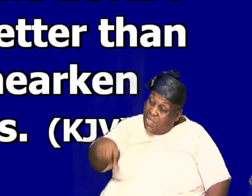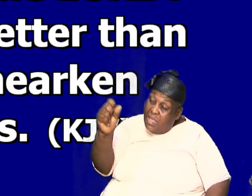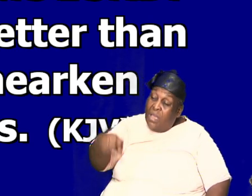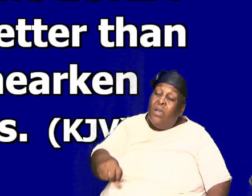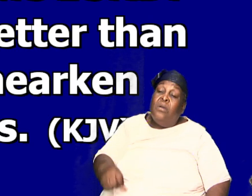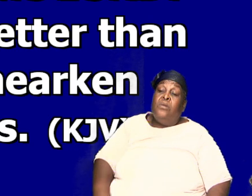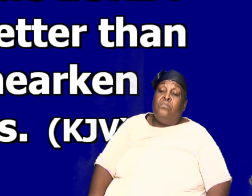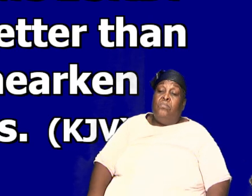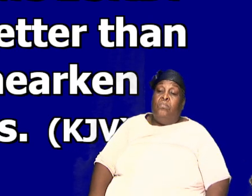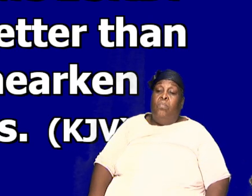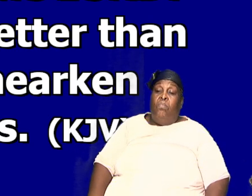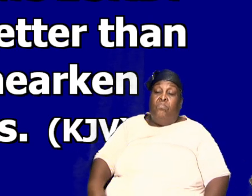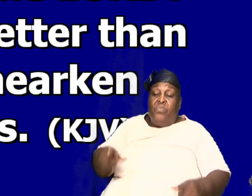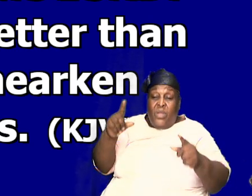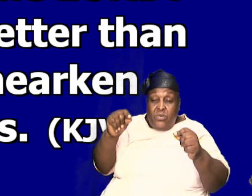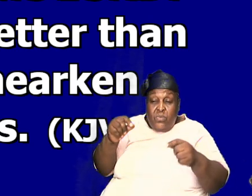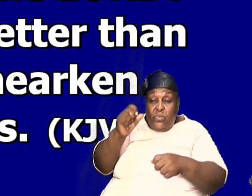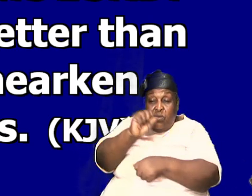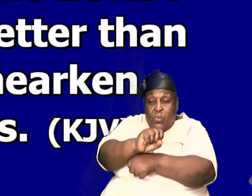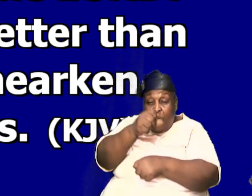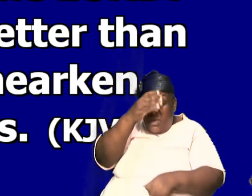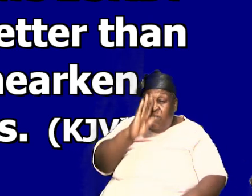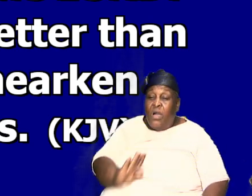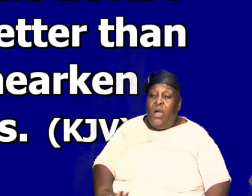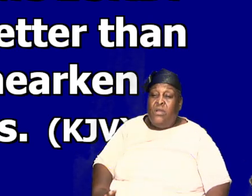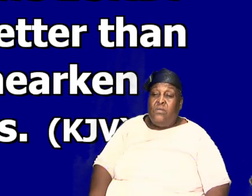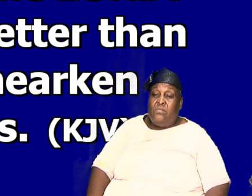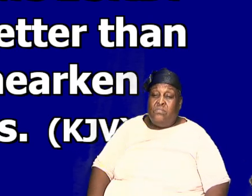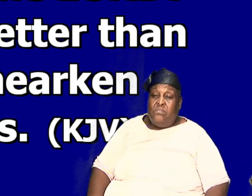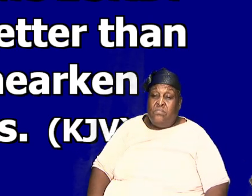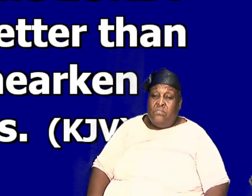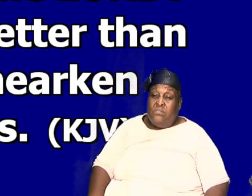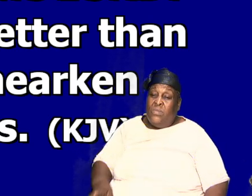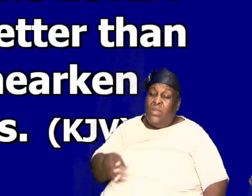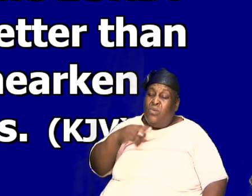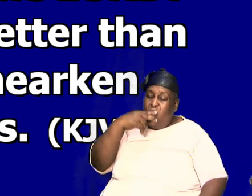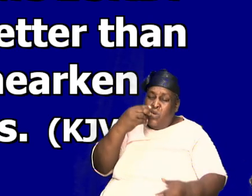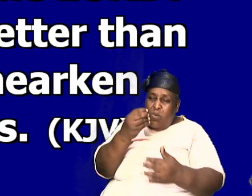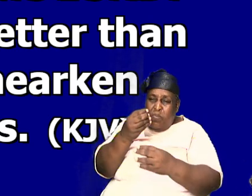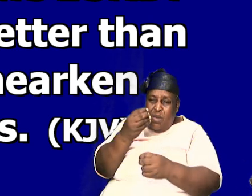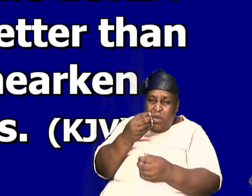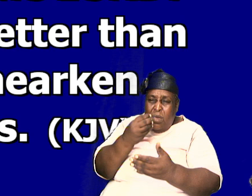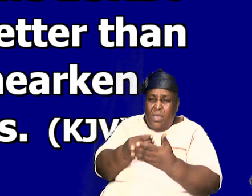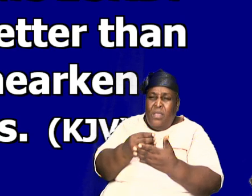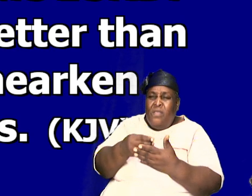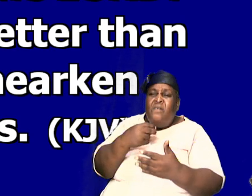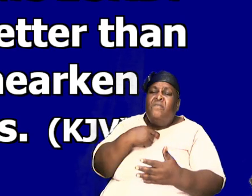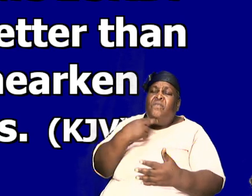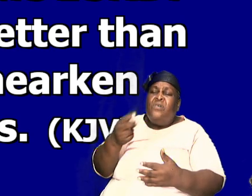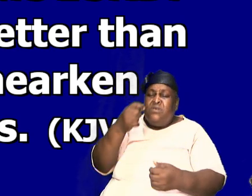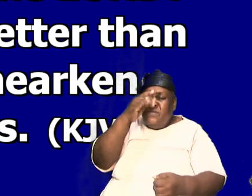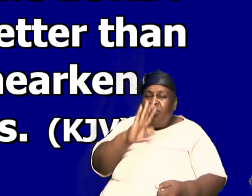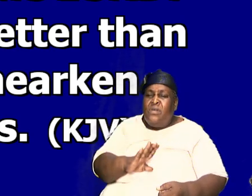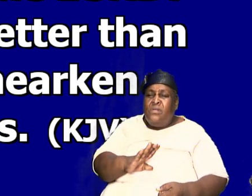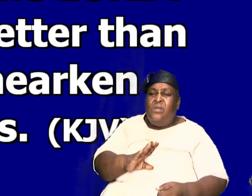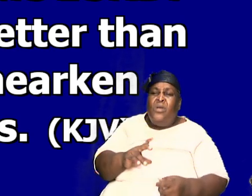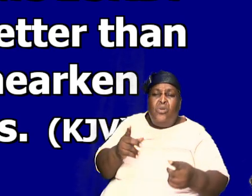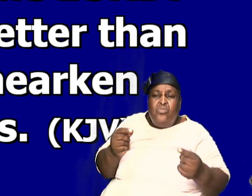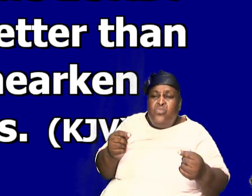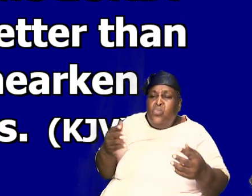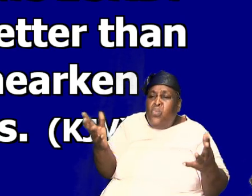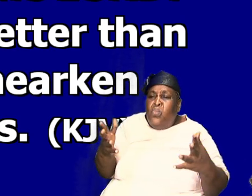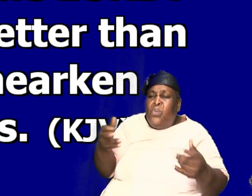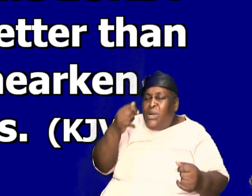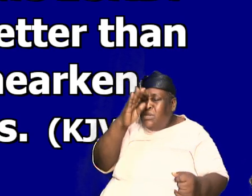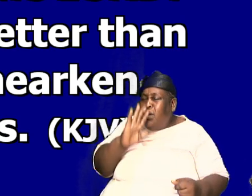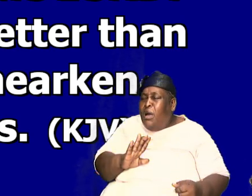I did carry out the command. He said, I have obeyed the voice of the Lord and have gone the way which the Lord has sent me